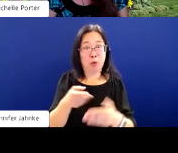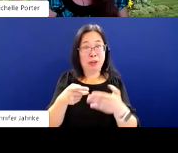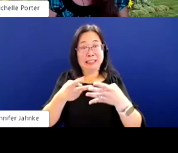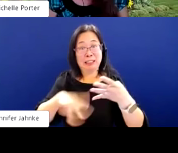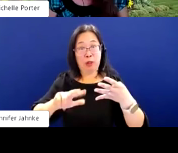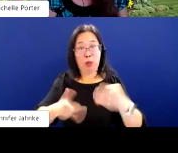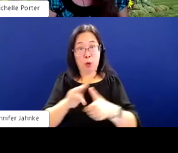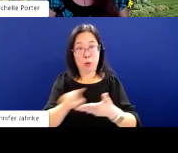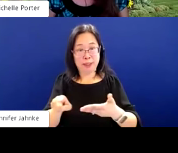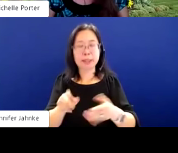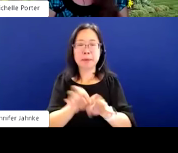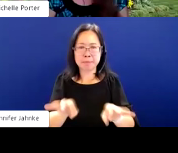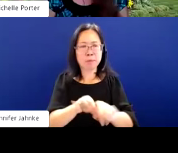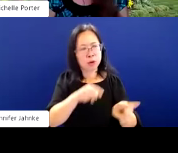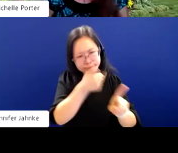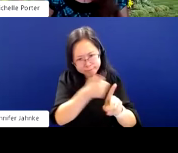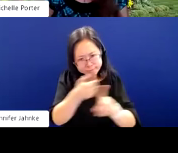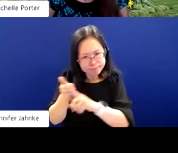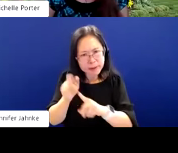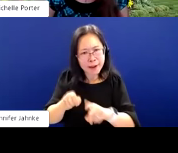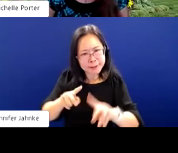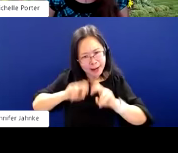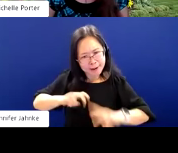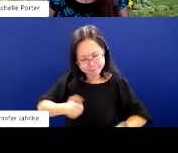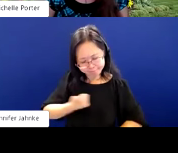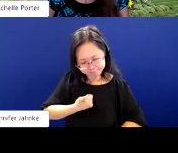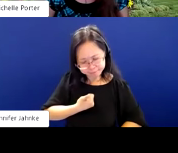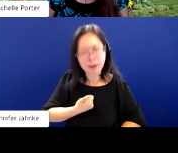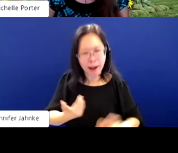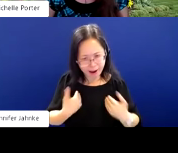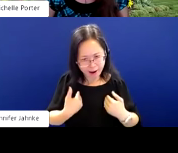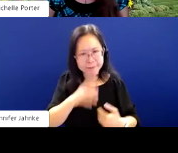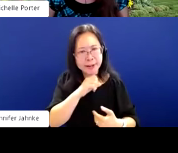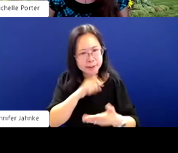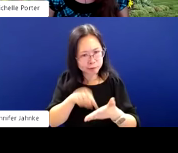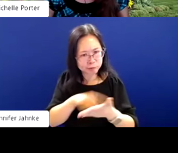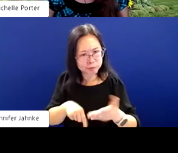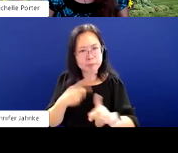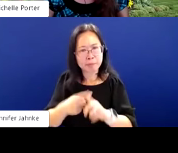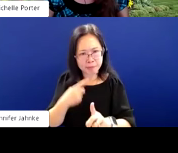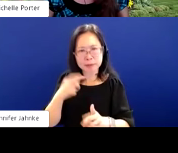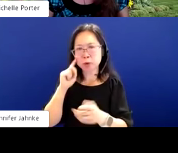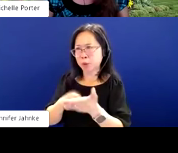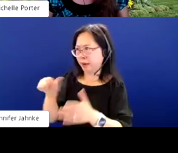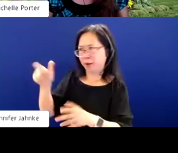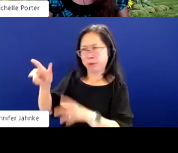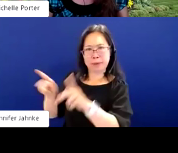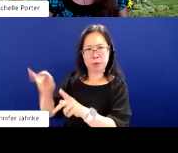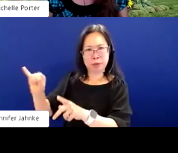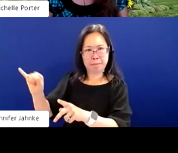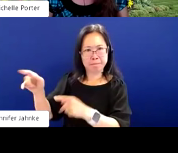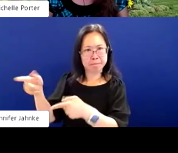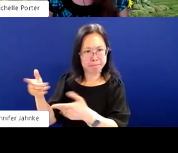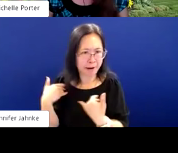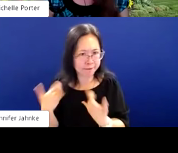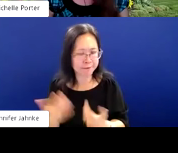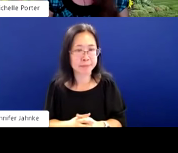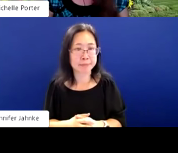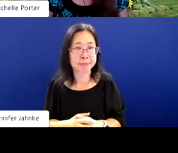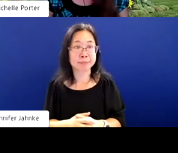in themselves, as well as people around them. In the third session, it was